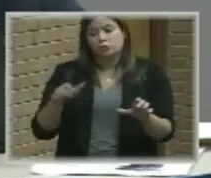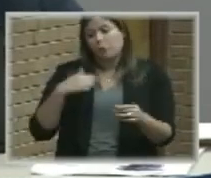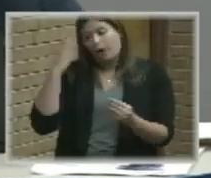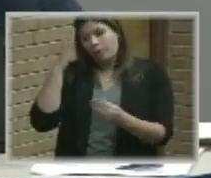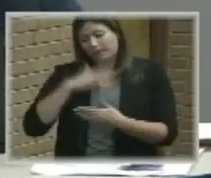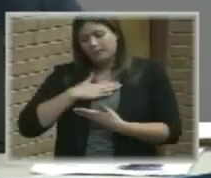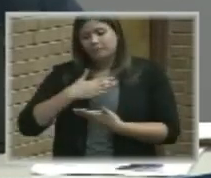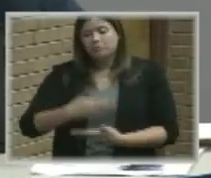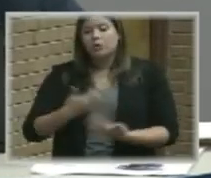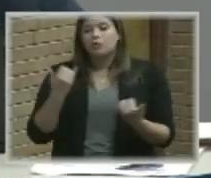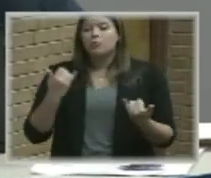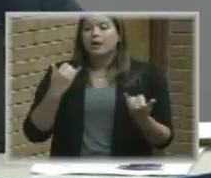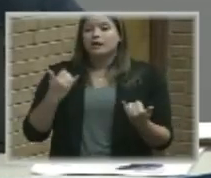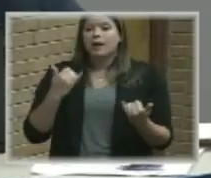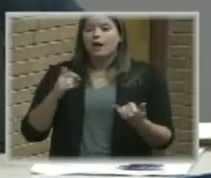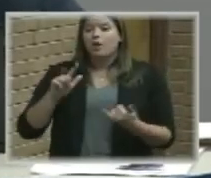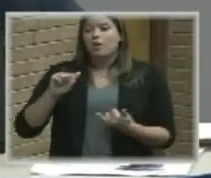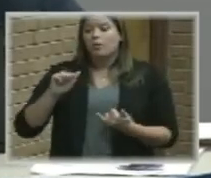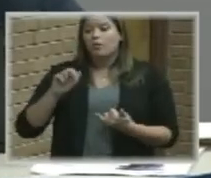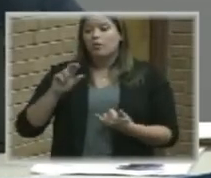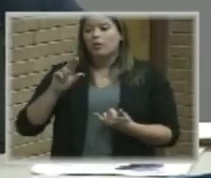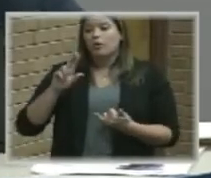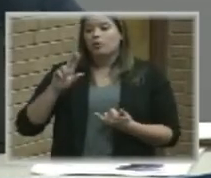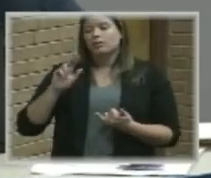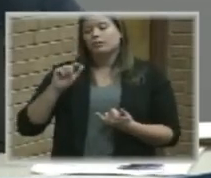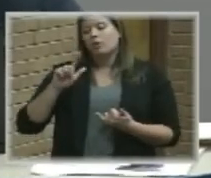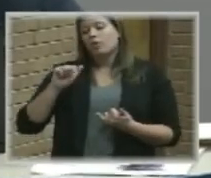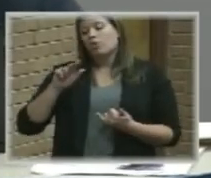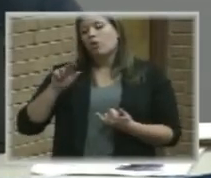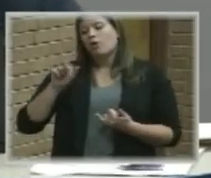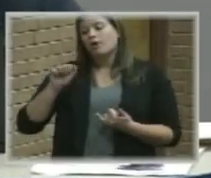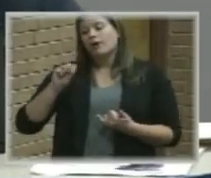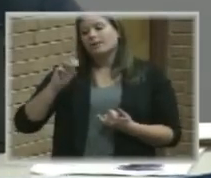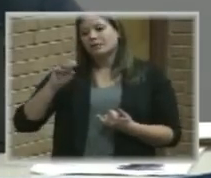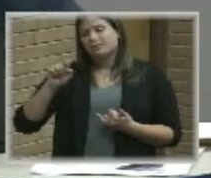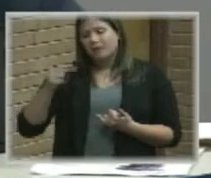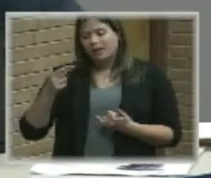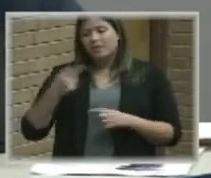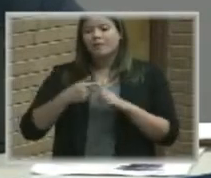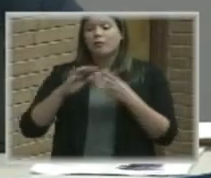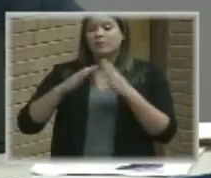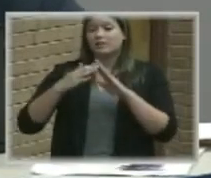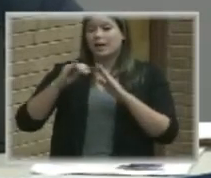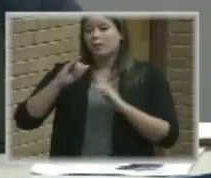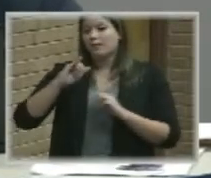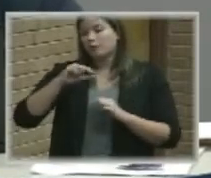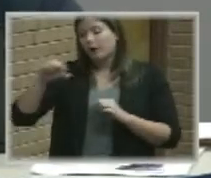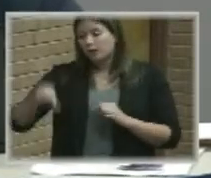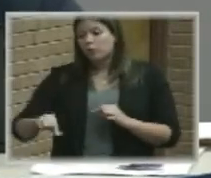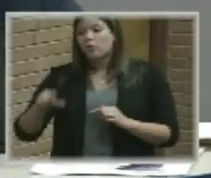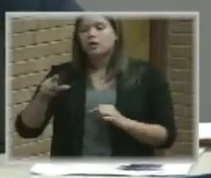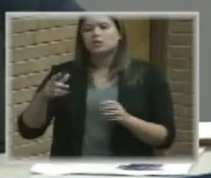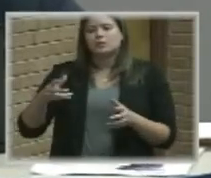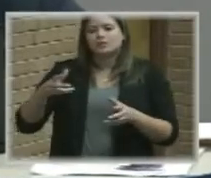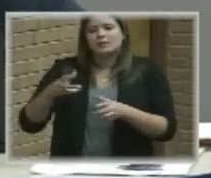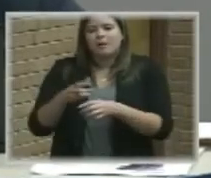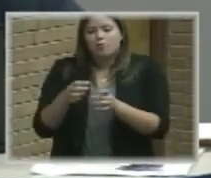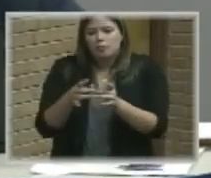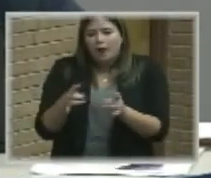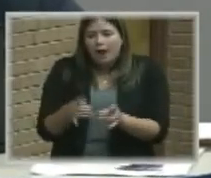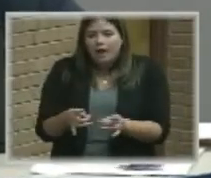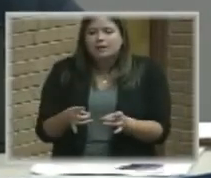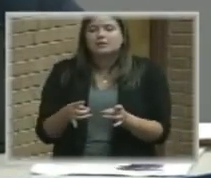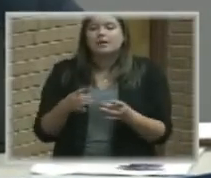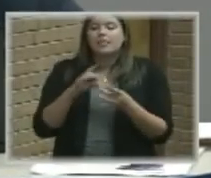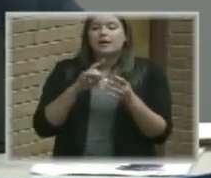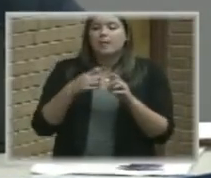Right now, Laura Smith, the attorney for the town of Arundecoit, is summarizing the comments that were made by the 4 attorneys